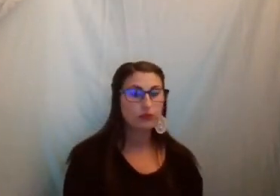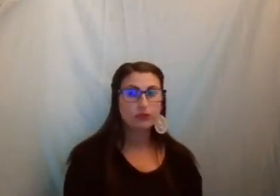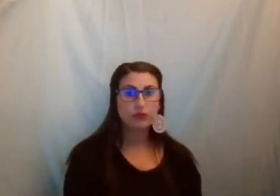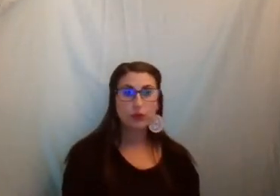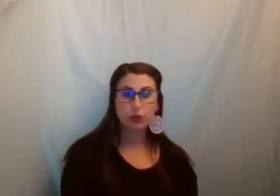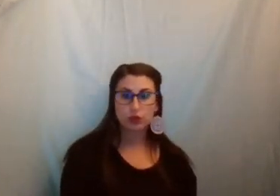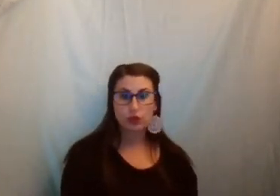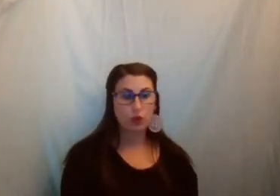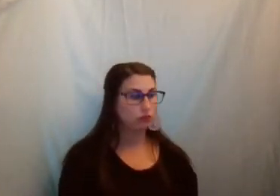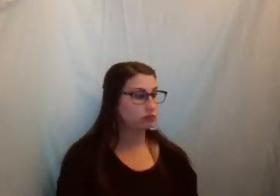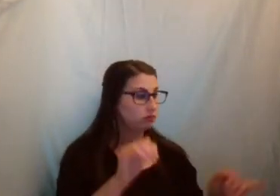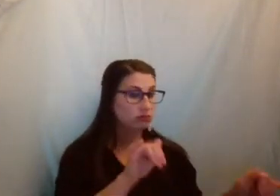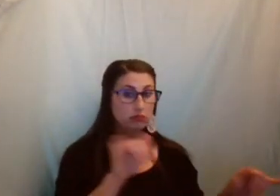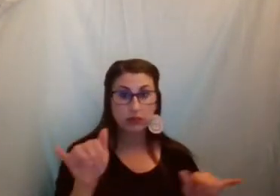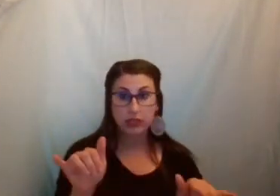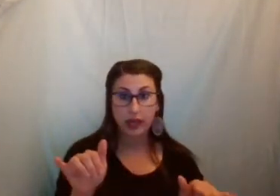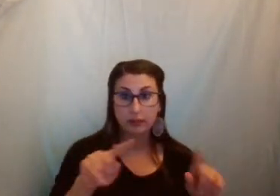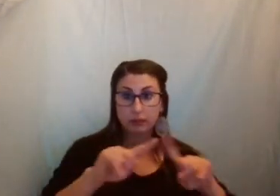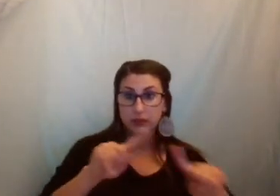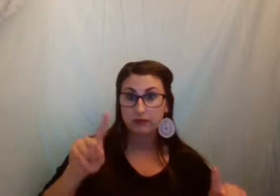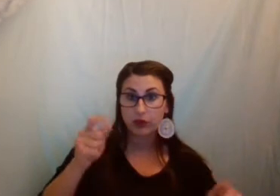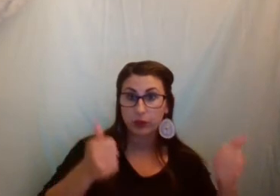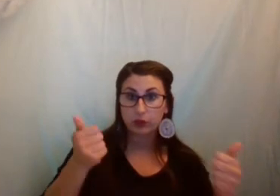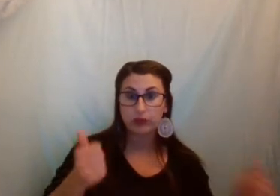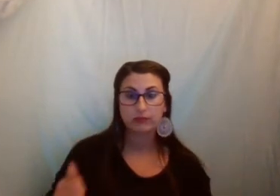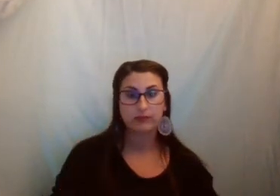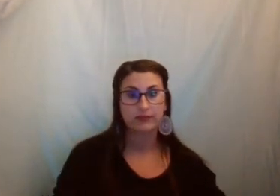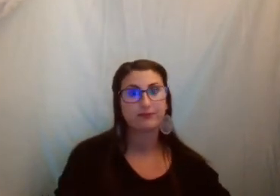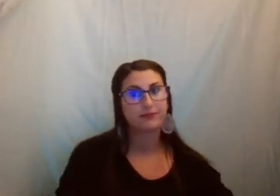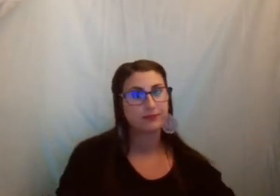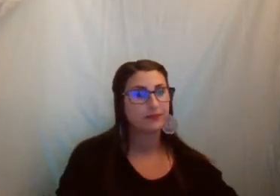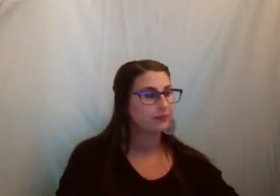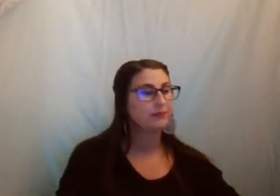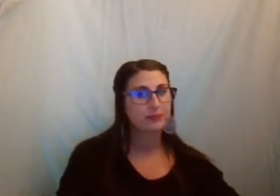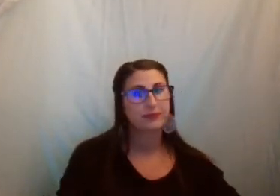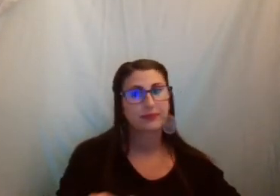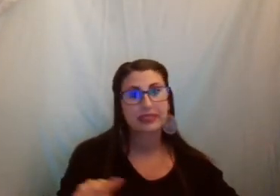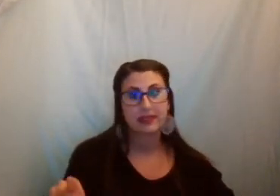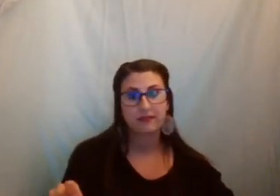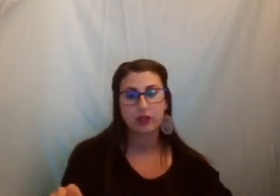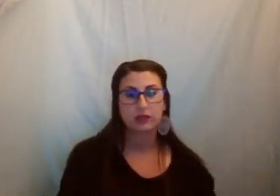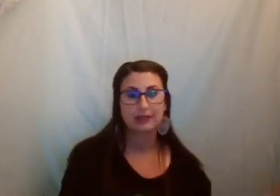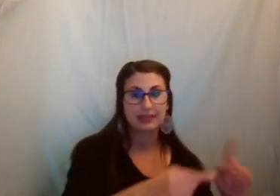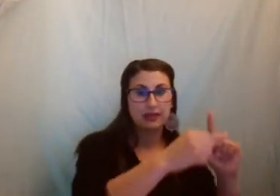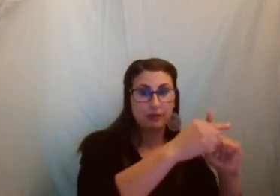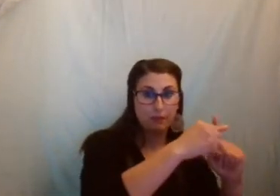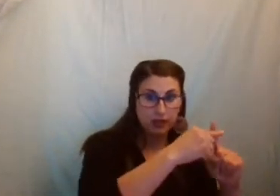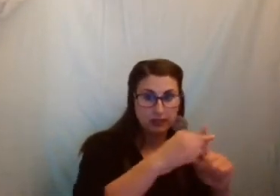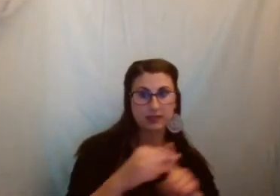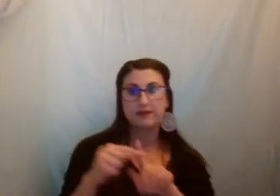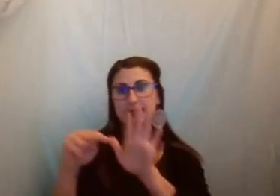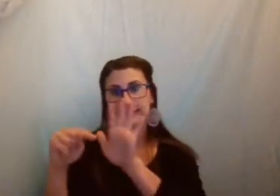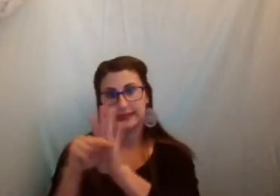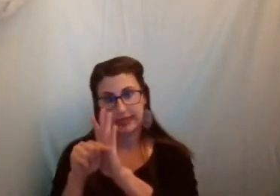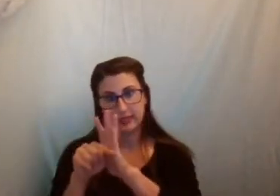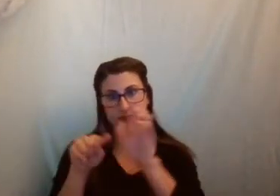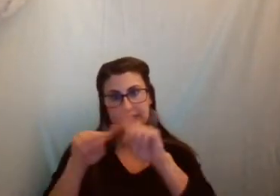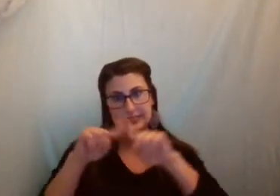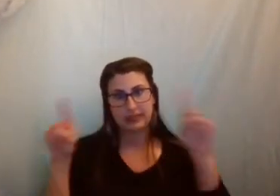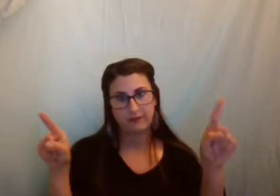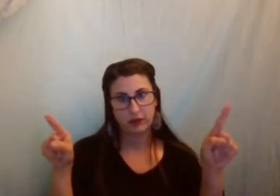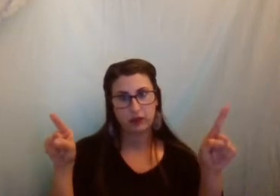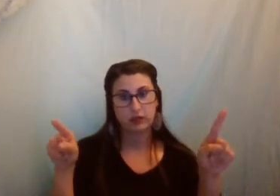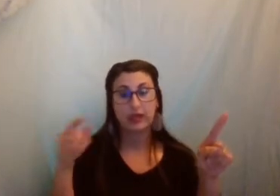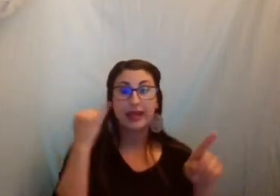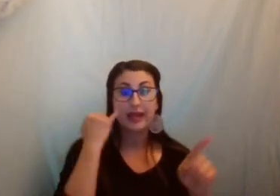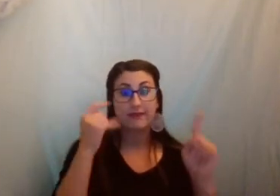due to that? So are these the same or are they different? They're different. One is negative, one is positive. So if